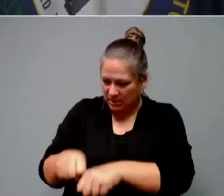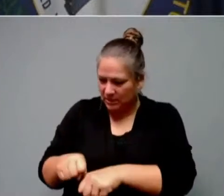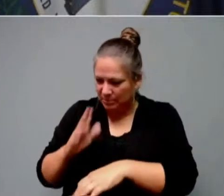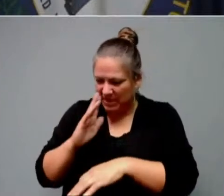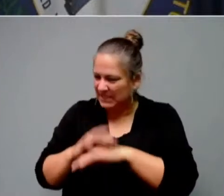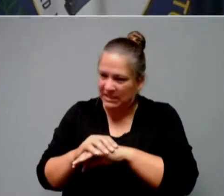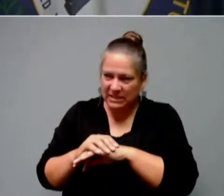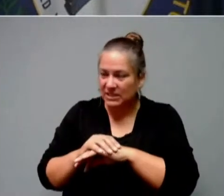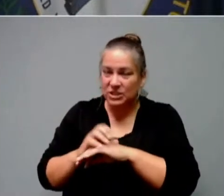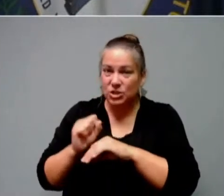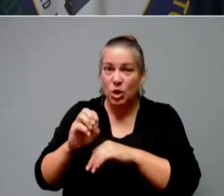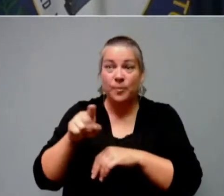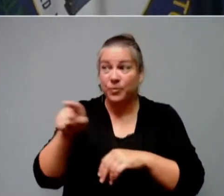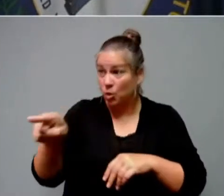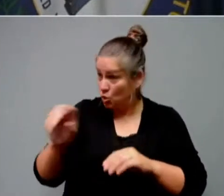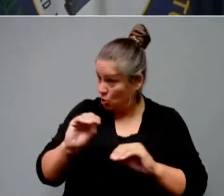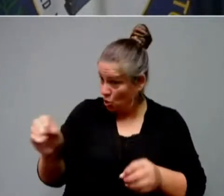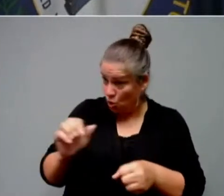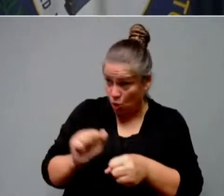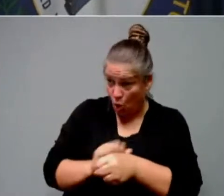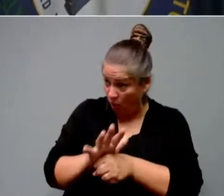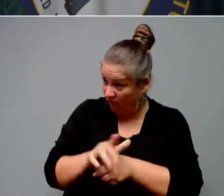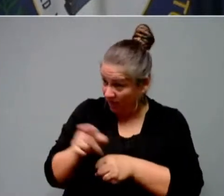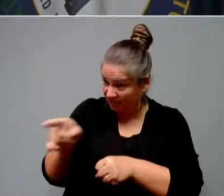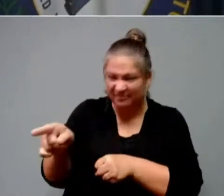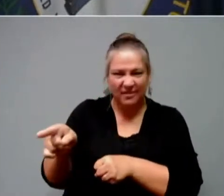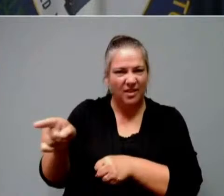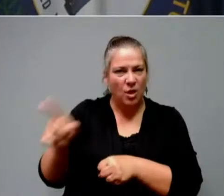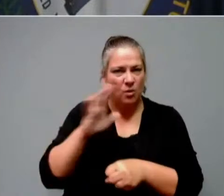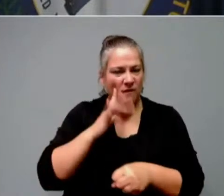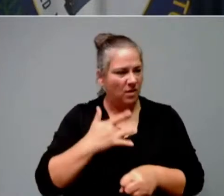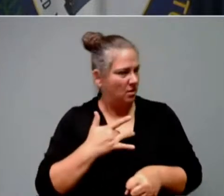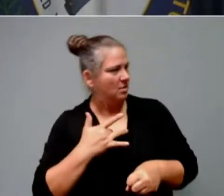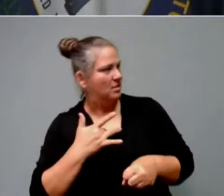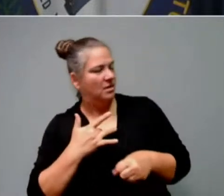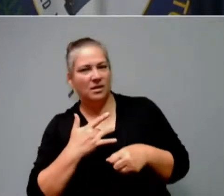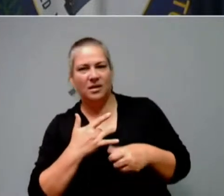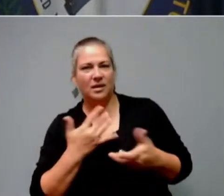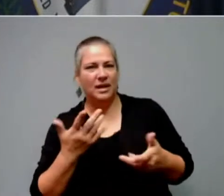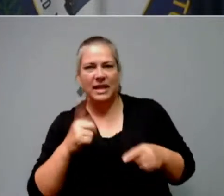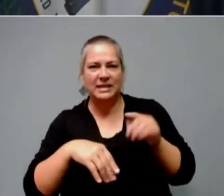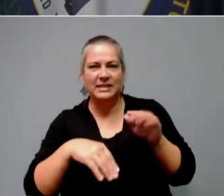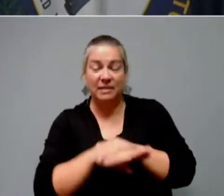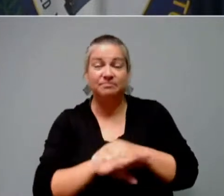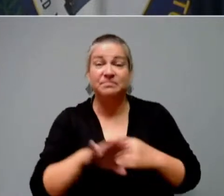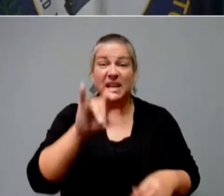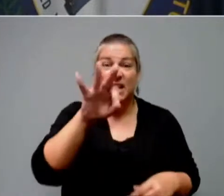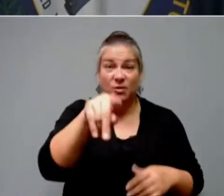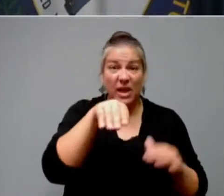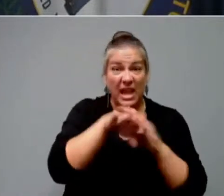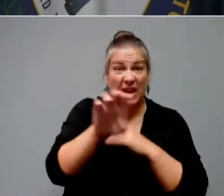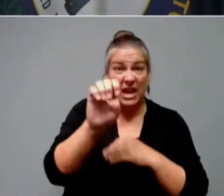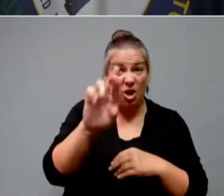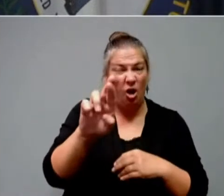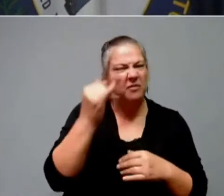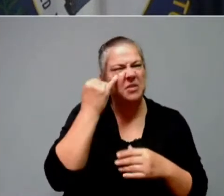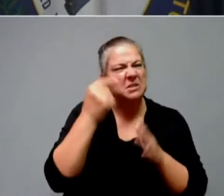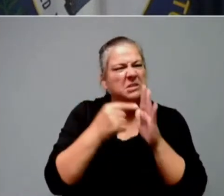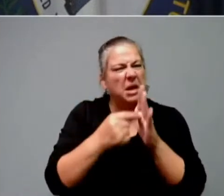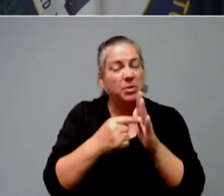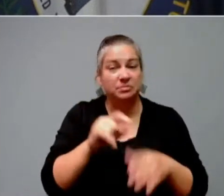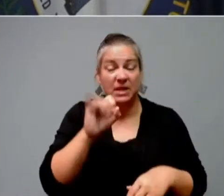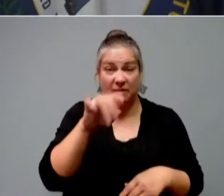are going to start being impacted. So a few things. First of all, if you go to an emergency department in Kentucky, you're going to have to be